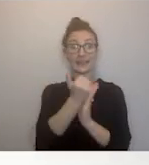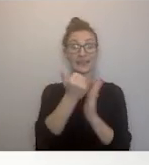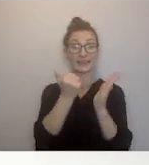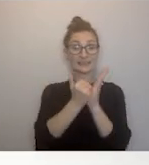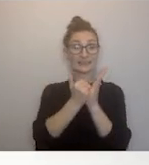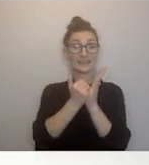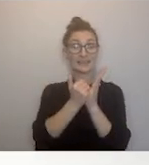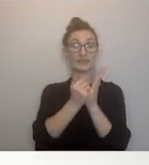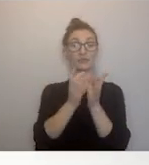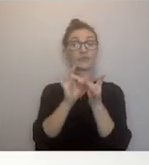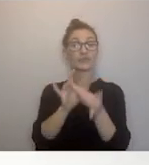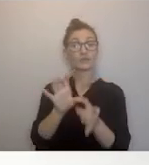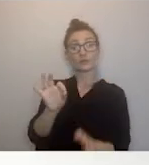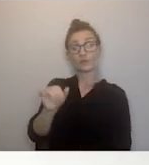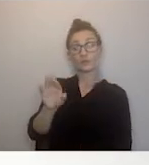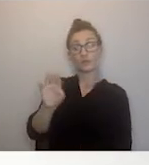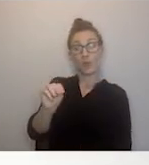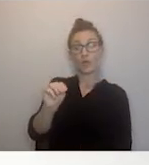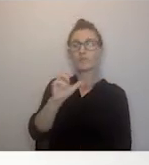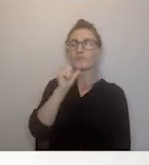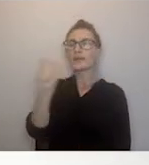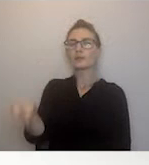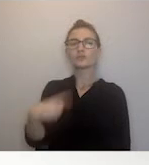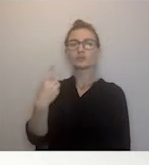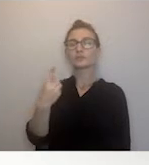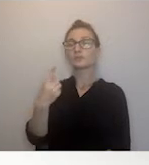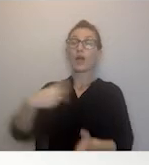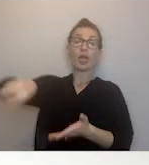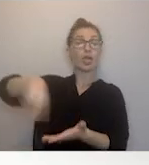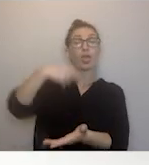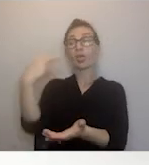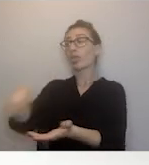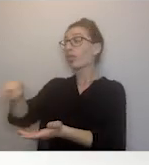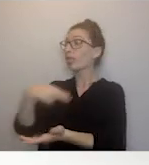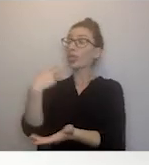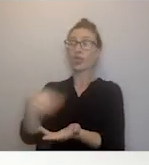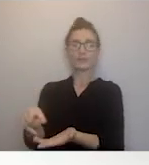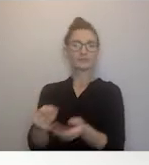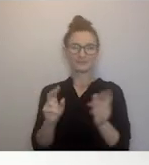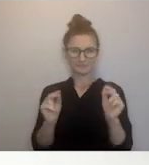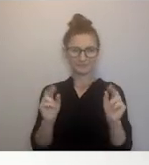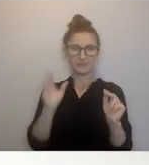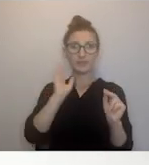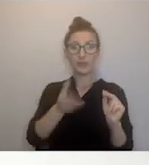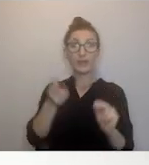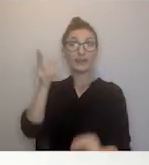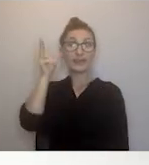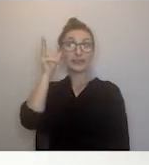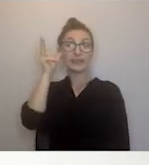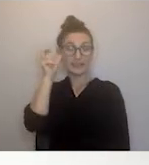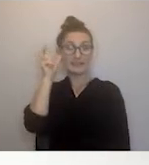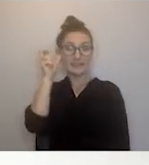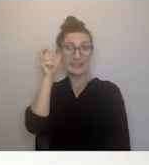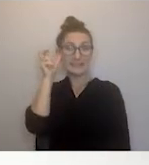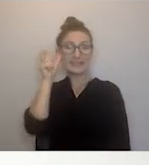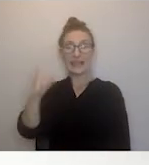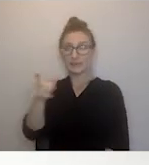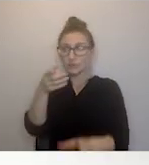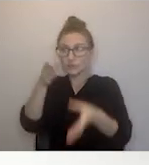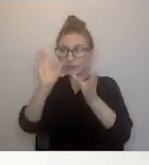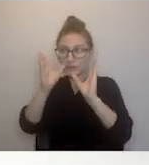really gets students to listen to what they're hearing. So it's not just about music for music's sake and let's dance free to music. No, it's, oh, is